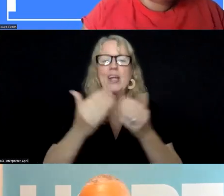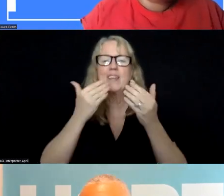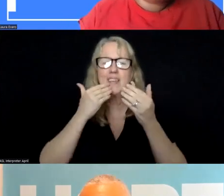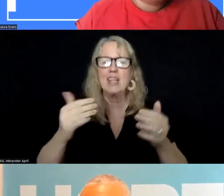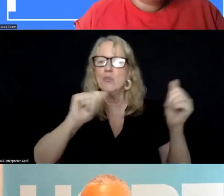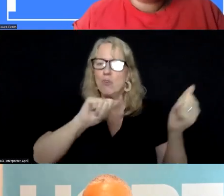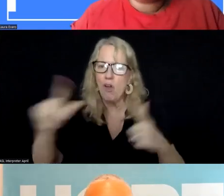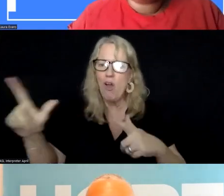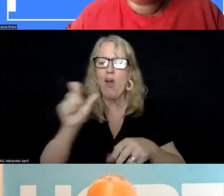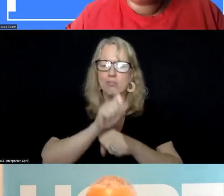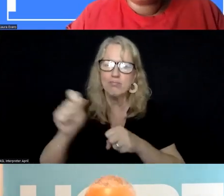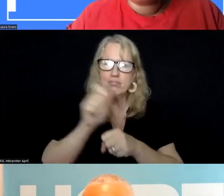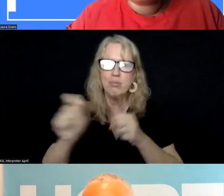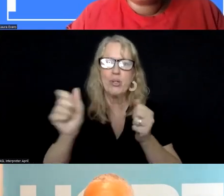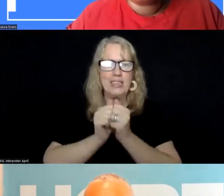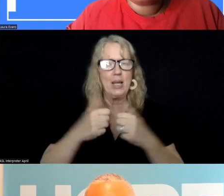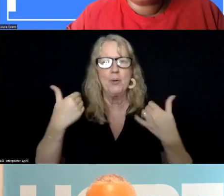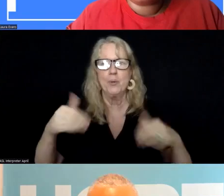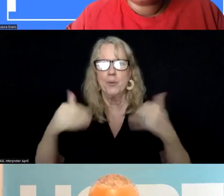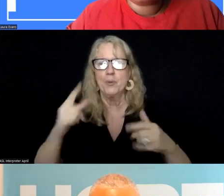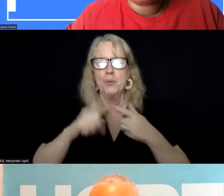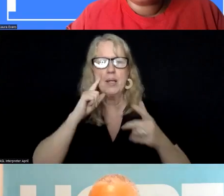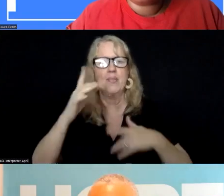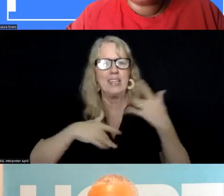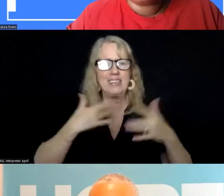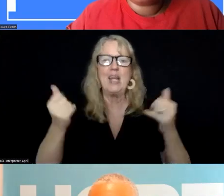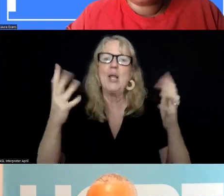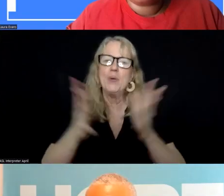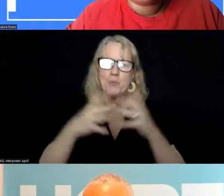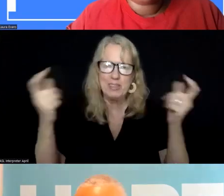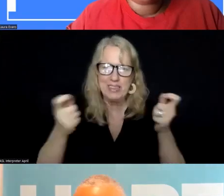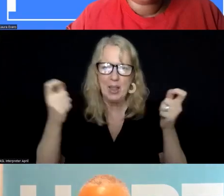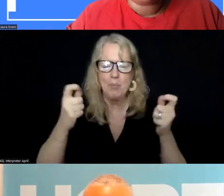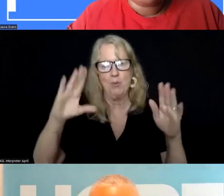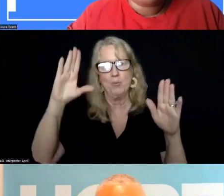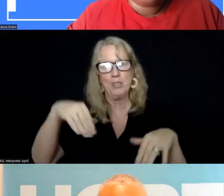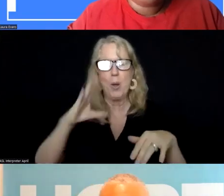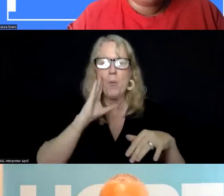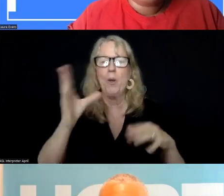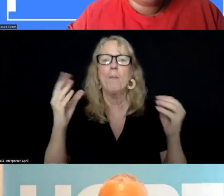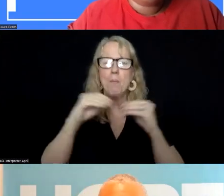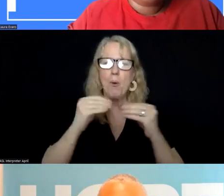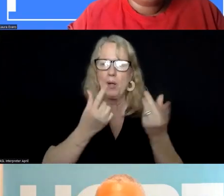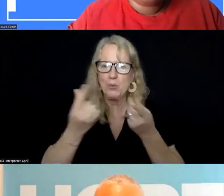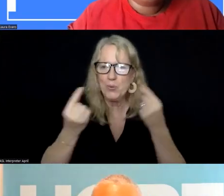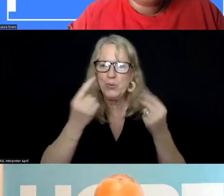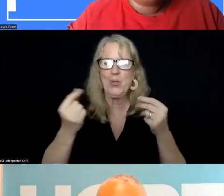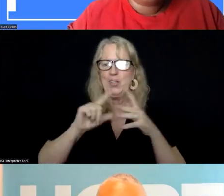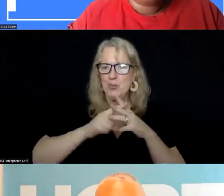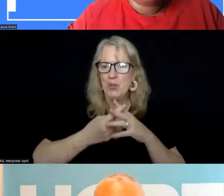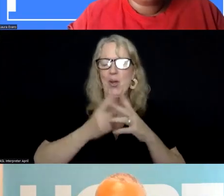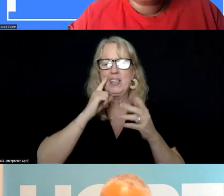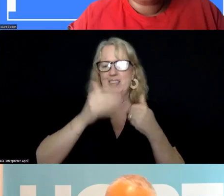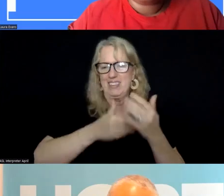of this incredible work together. Excited. And as we celebrate it, we know that there's more to do. And just let's ride the